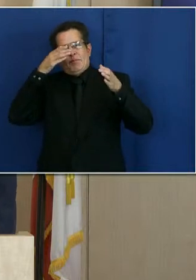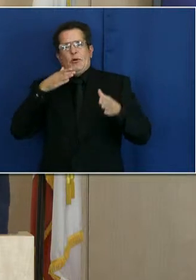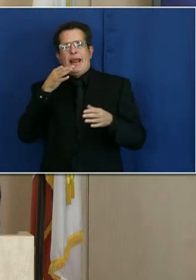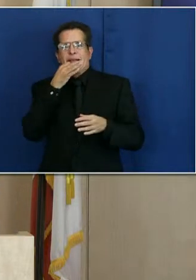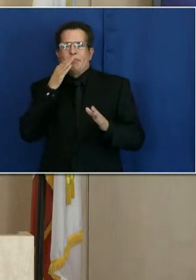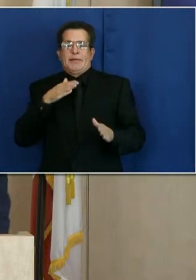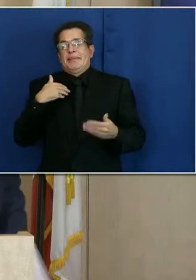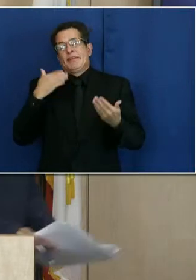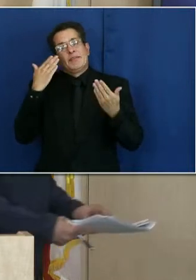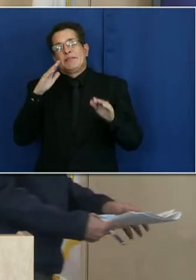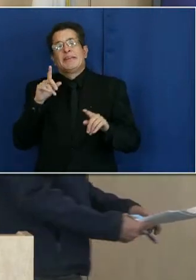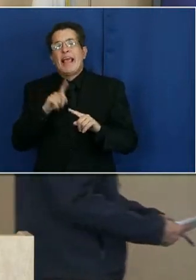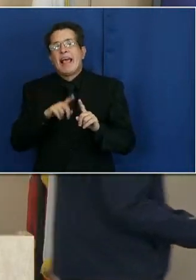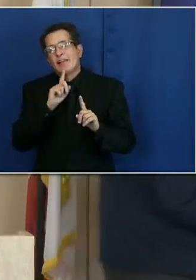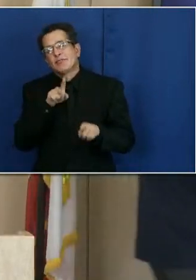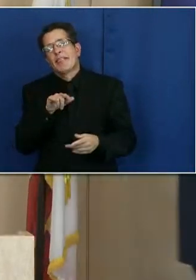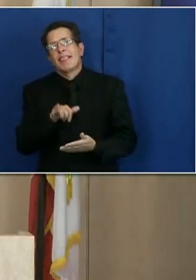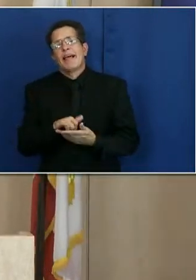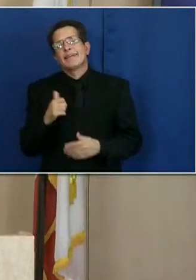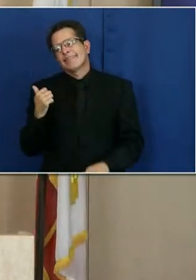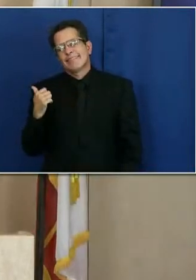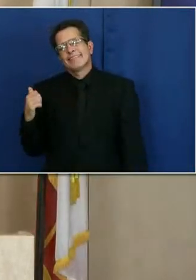obviously. Yeah.